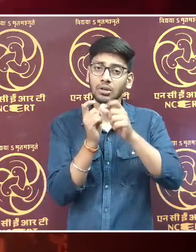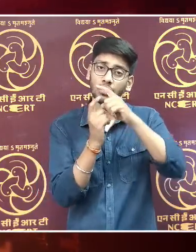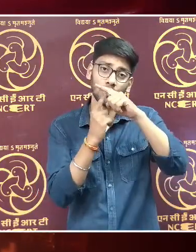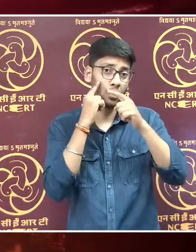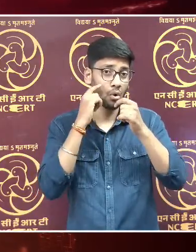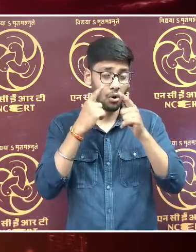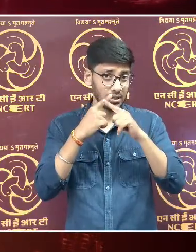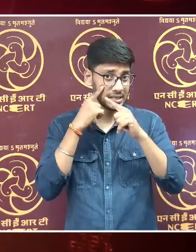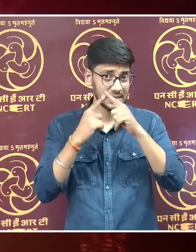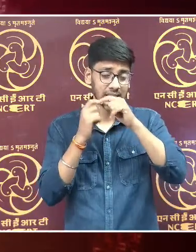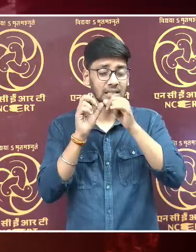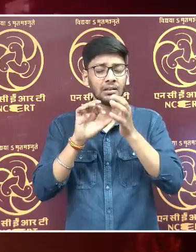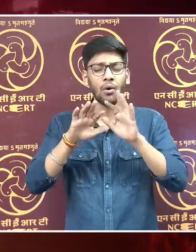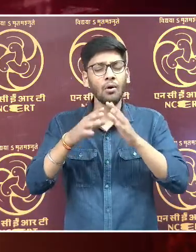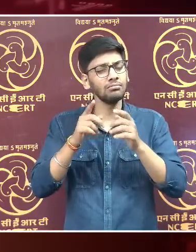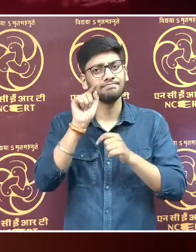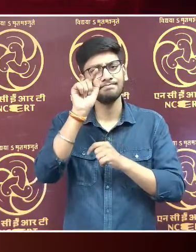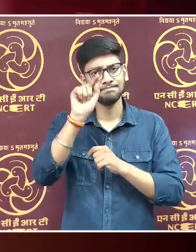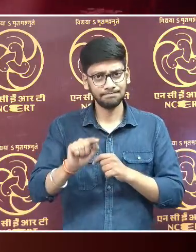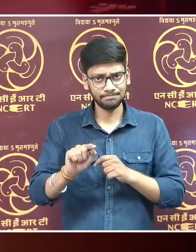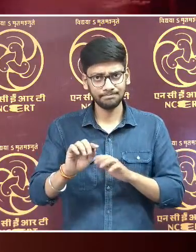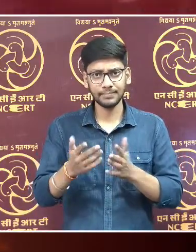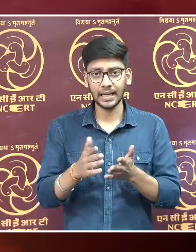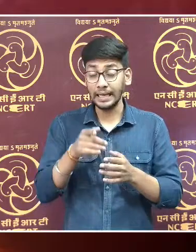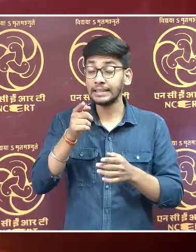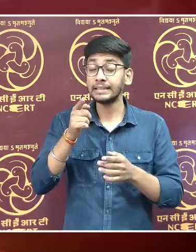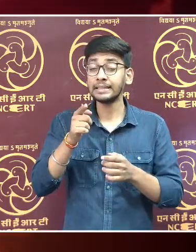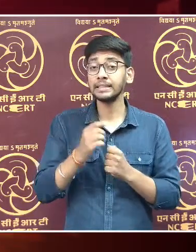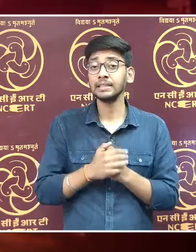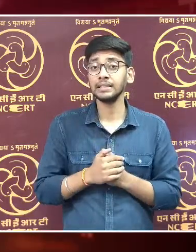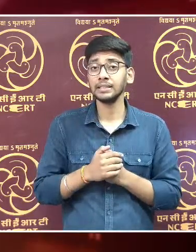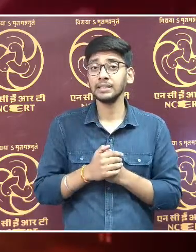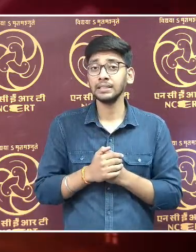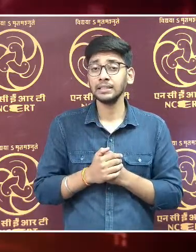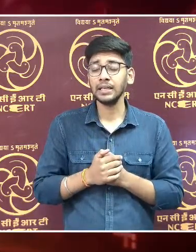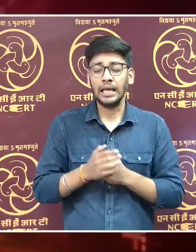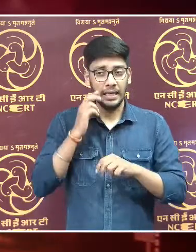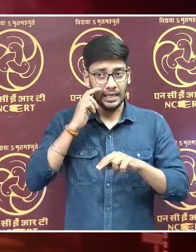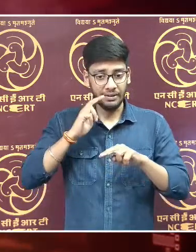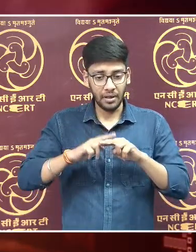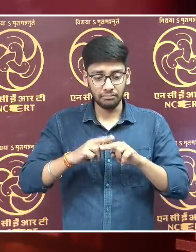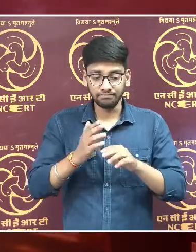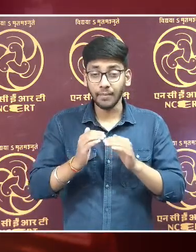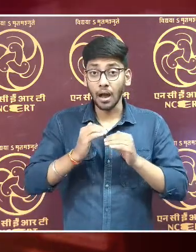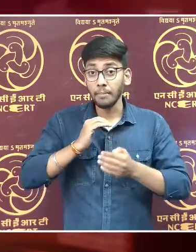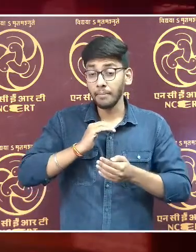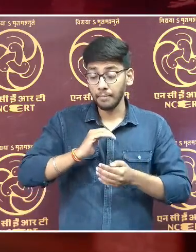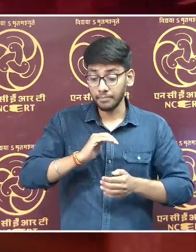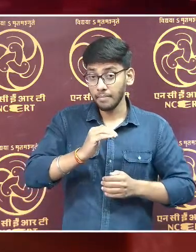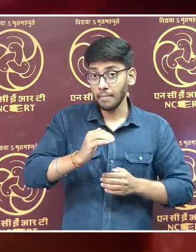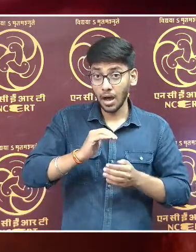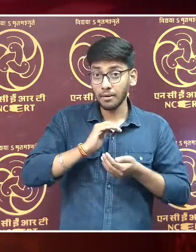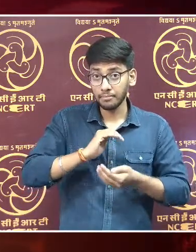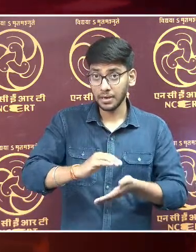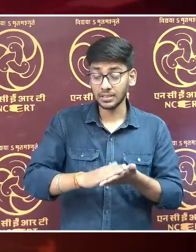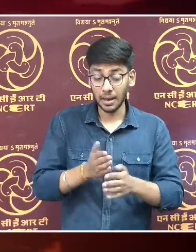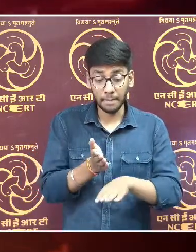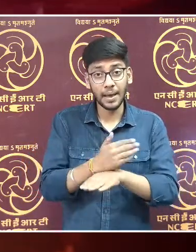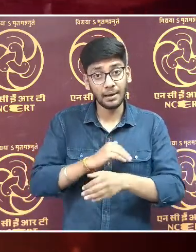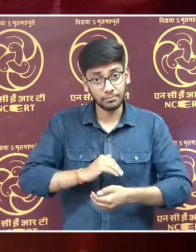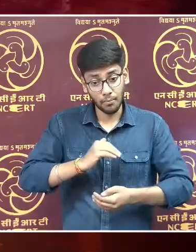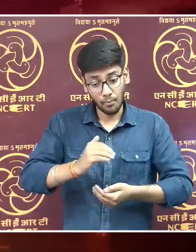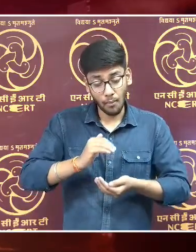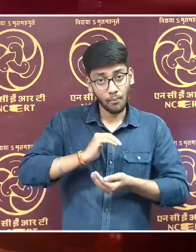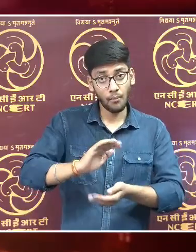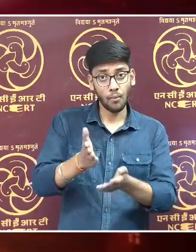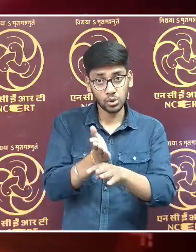these can have an effect on the child before the child is being born, and that could lead into, most of the time it